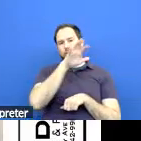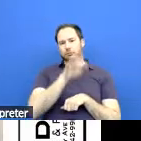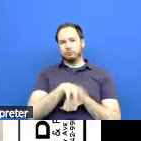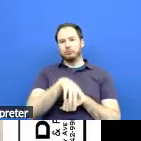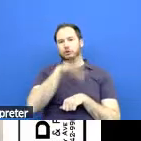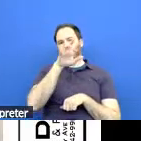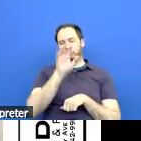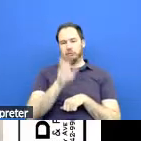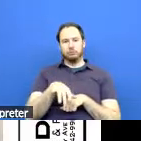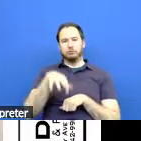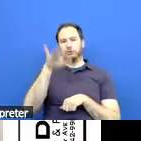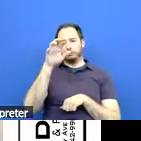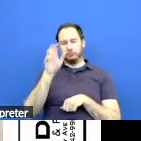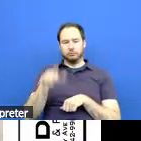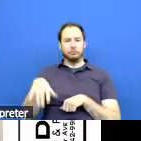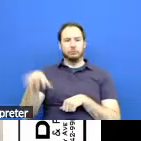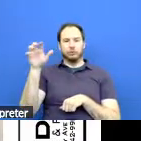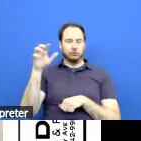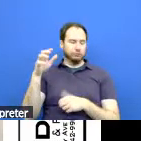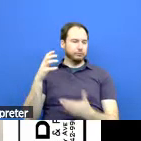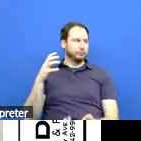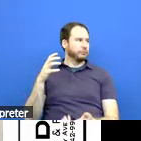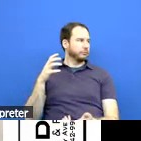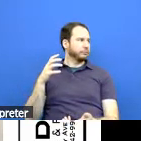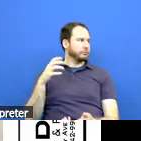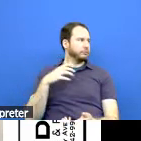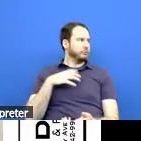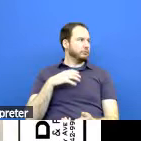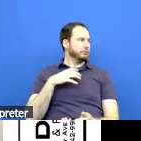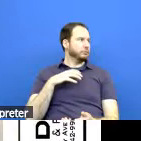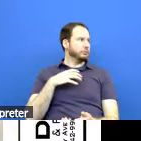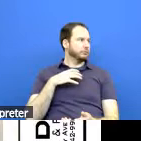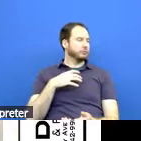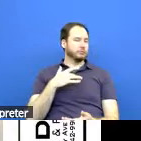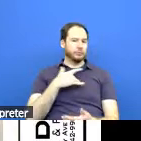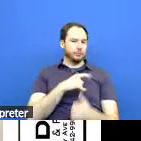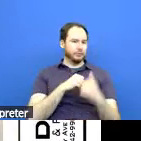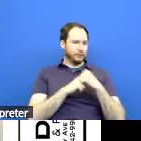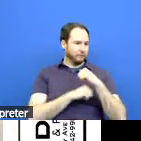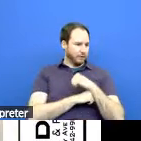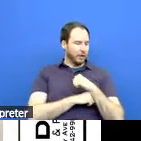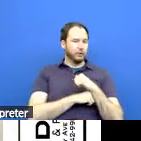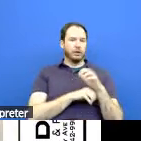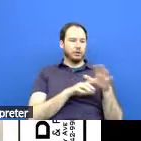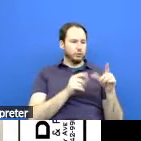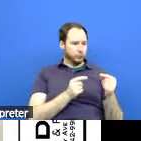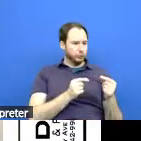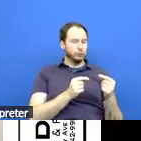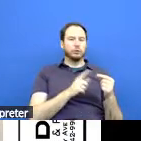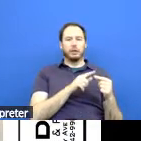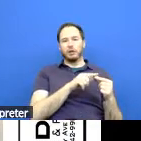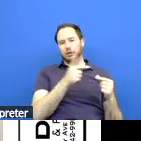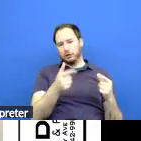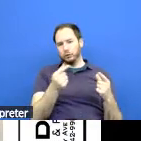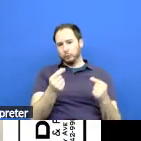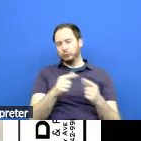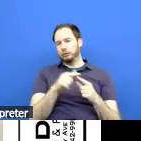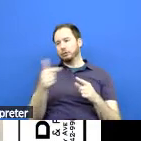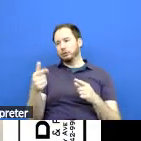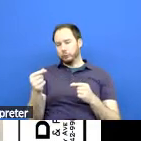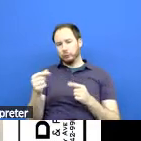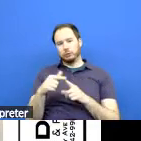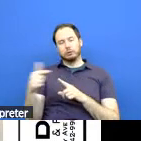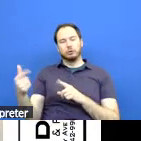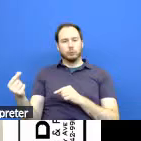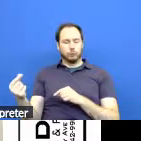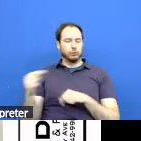basically you'll see the first building, while it's, foundations go in as much as they can do in a day, then they'll start building the framing on top of